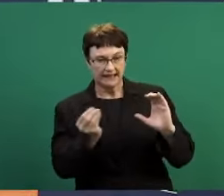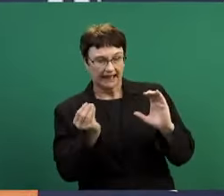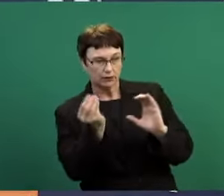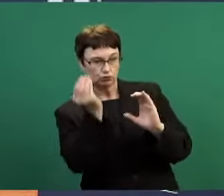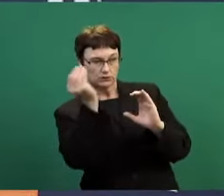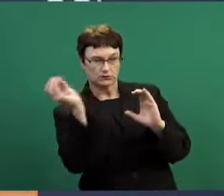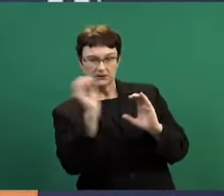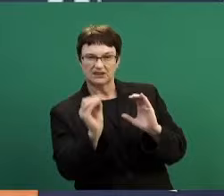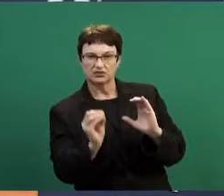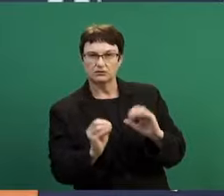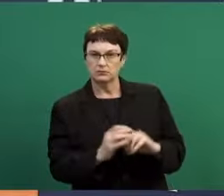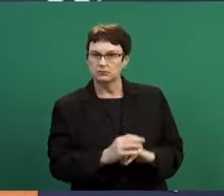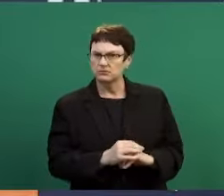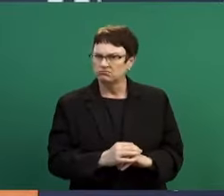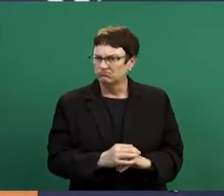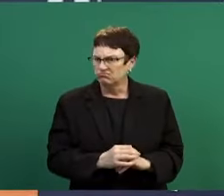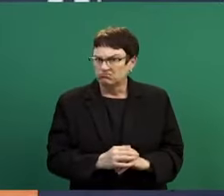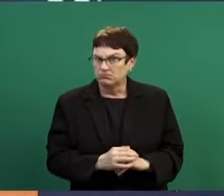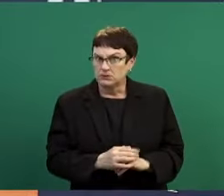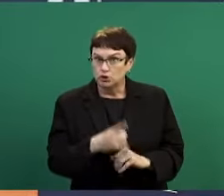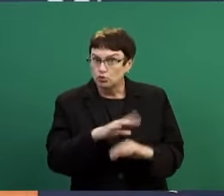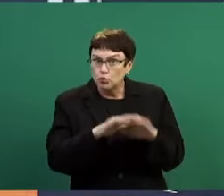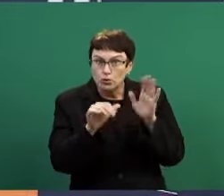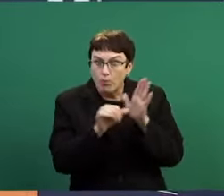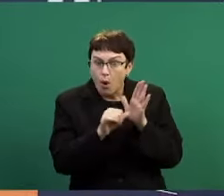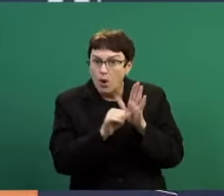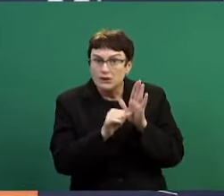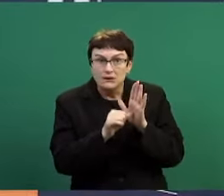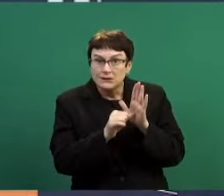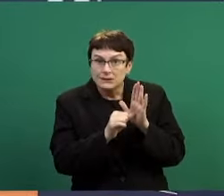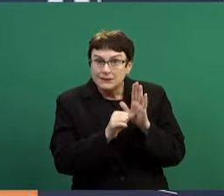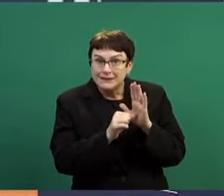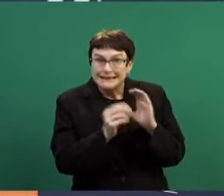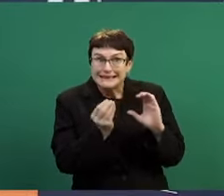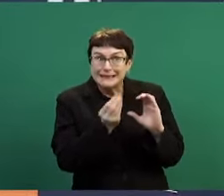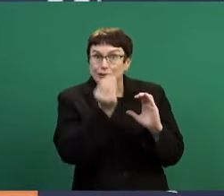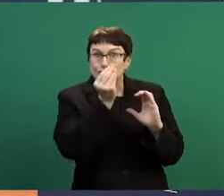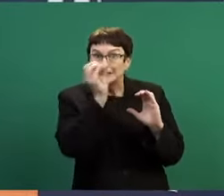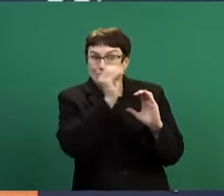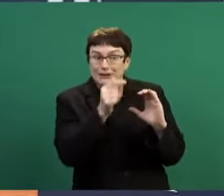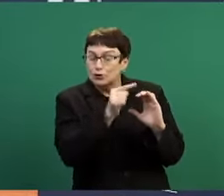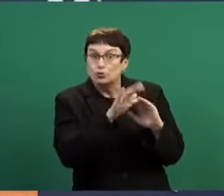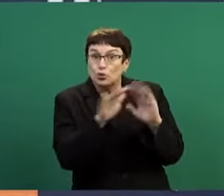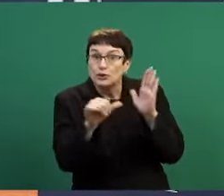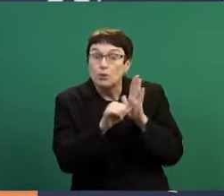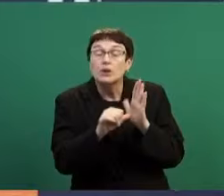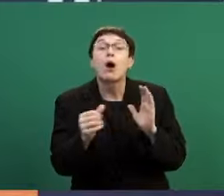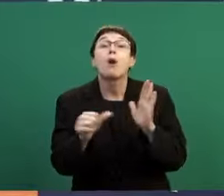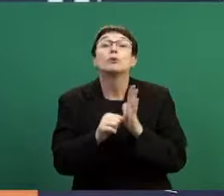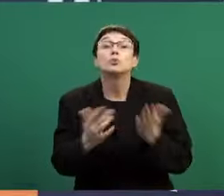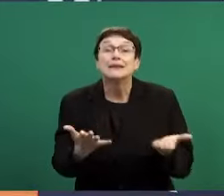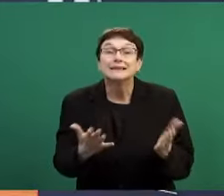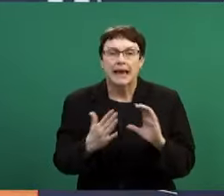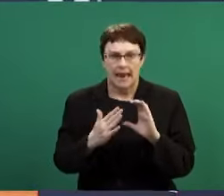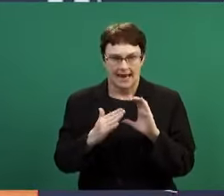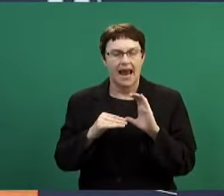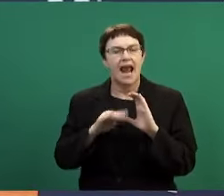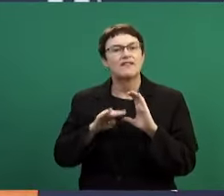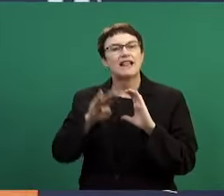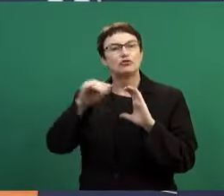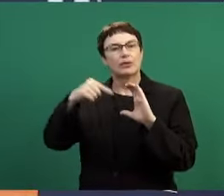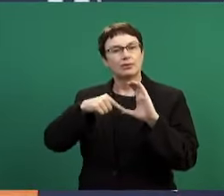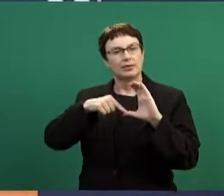We target inflation. So if you want to know where interest rates are going, look at where inflation is